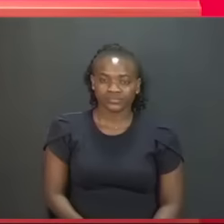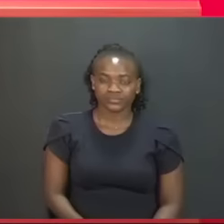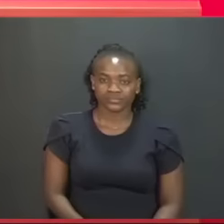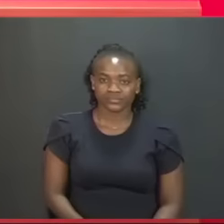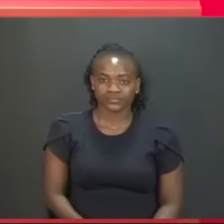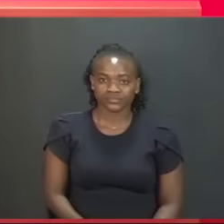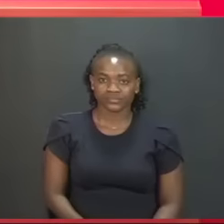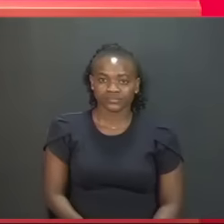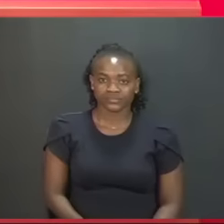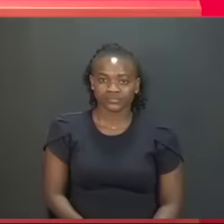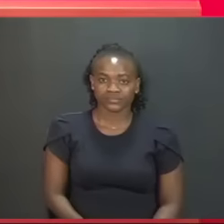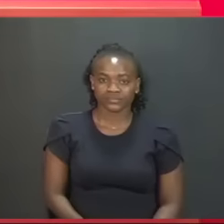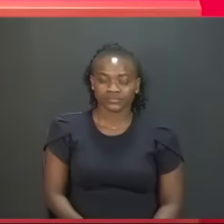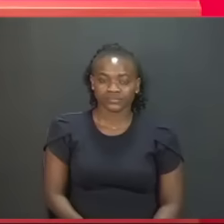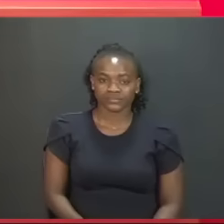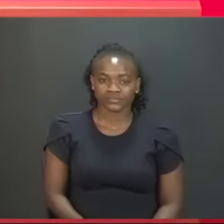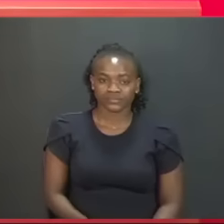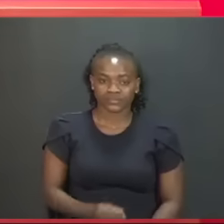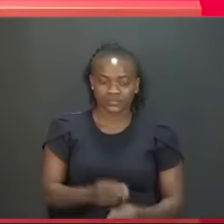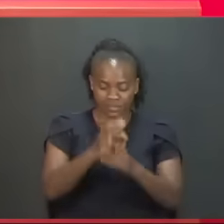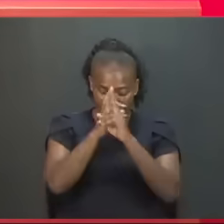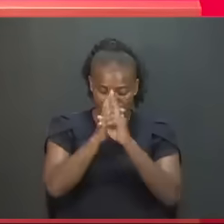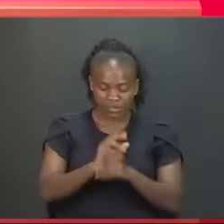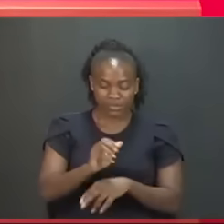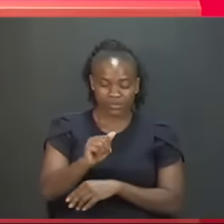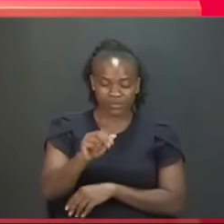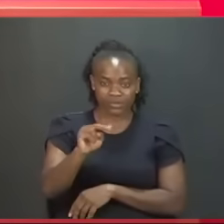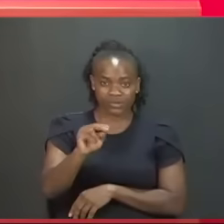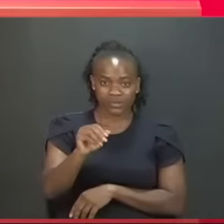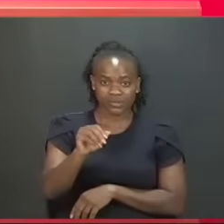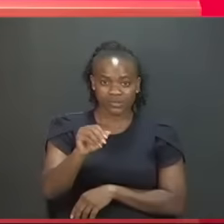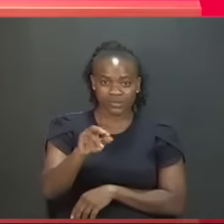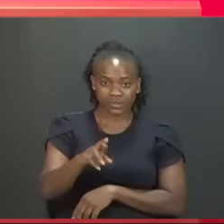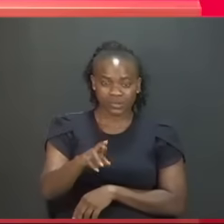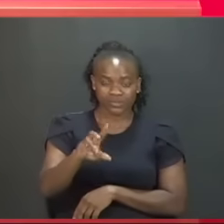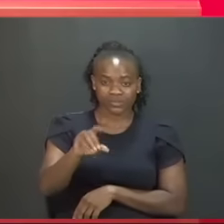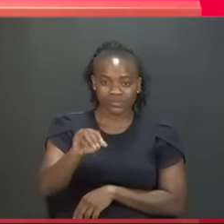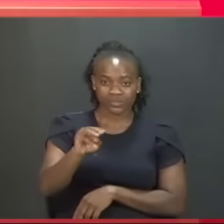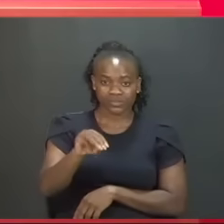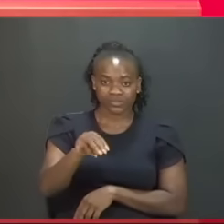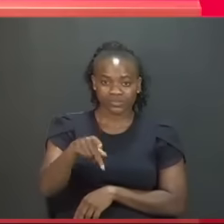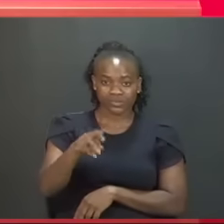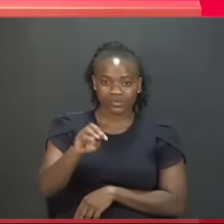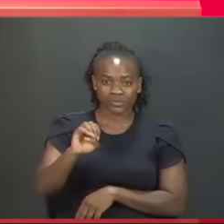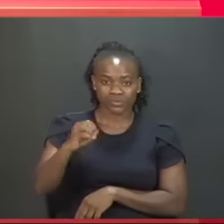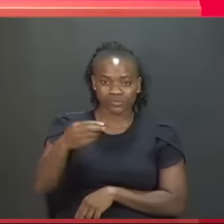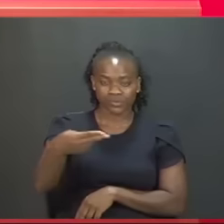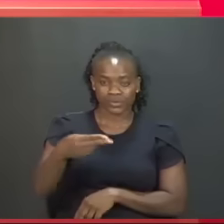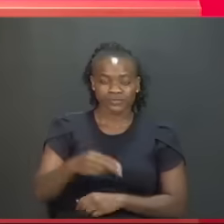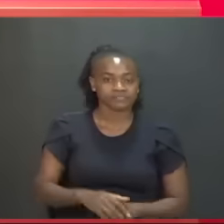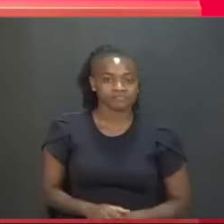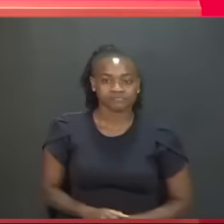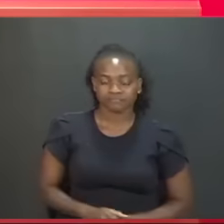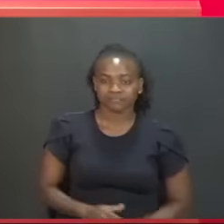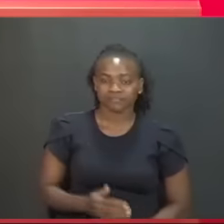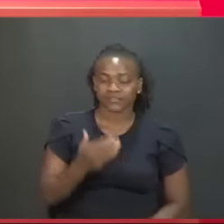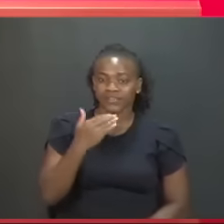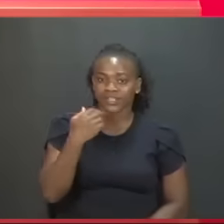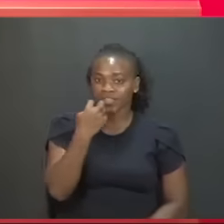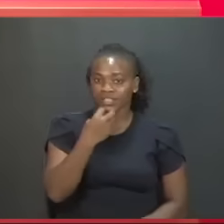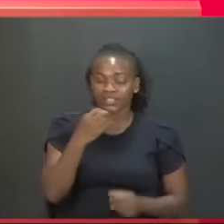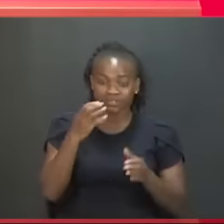Yes, Honourable Anodon Prayer. Thank you, Speaker. Speaker, let